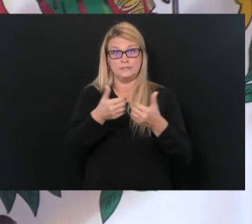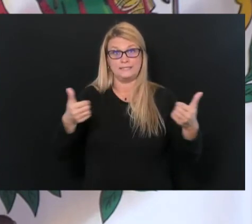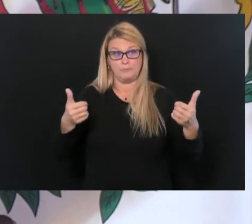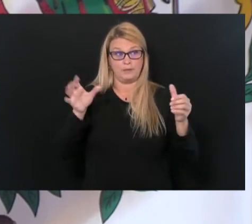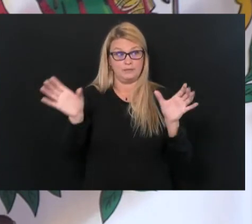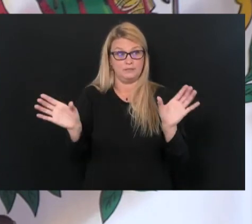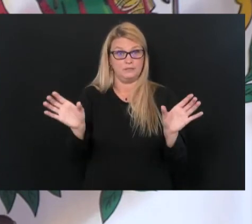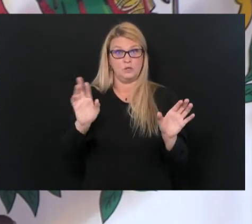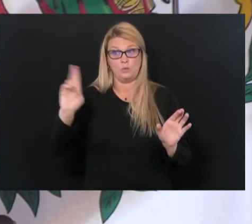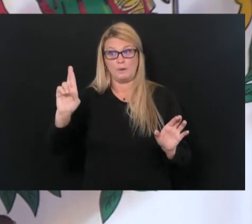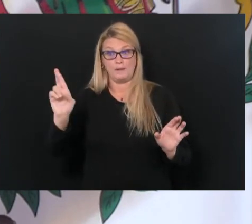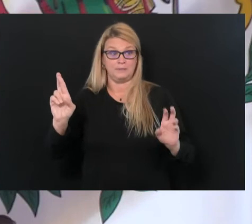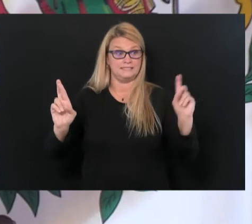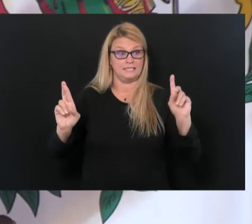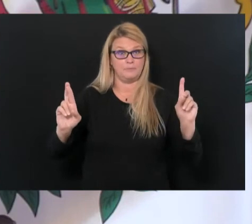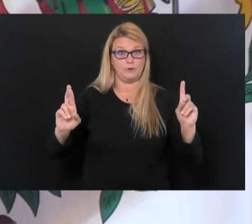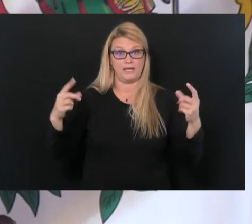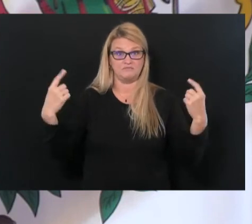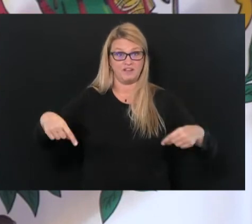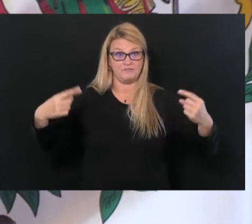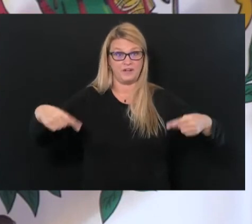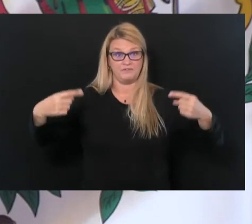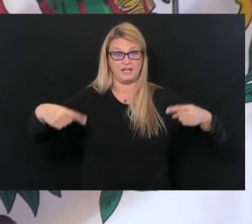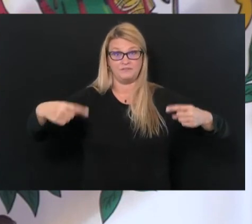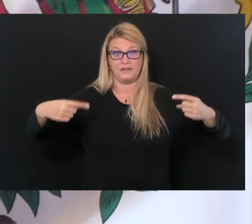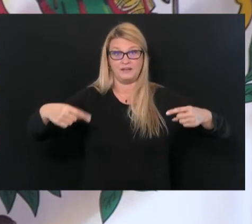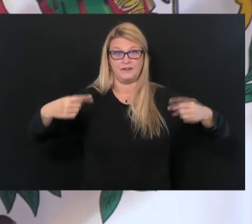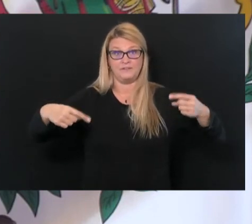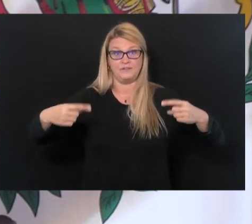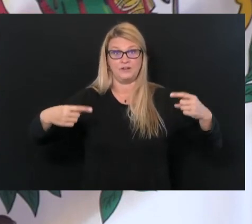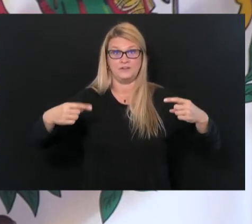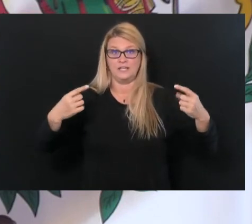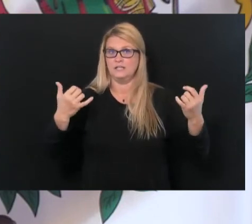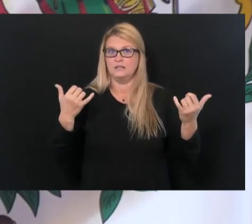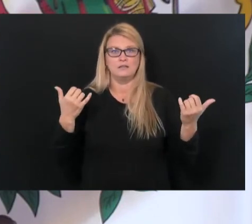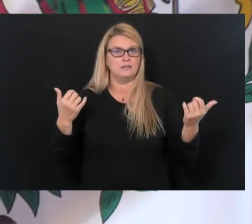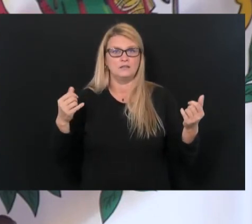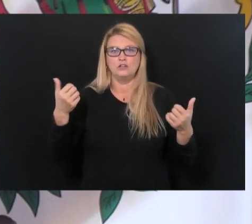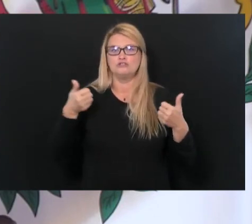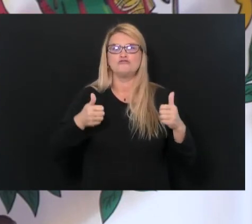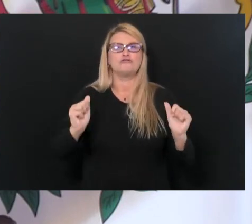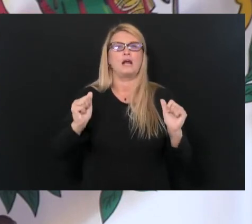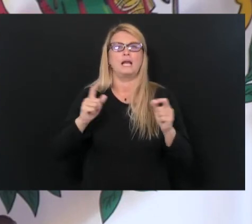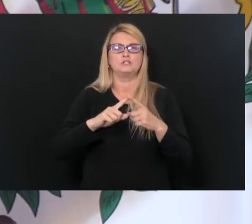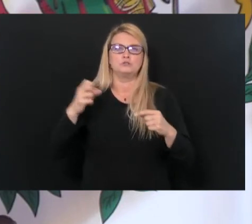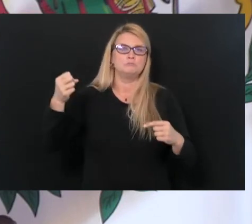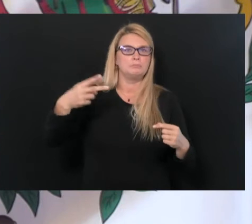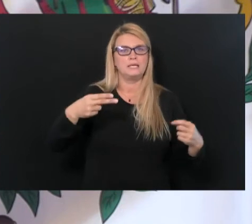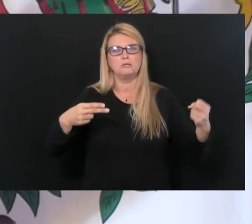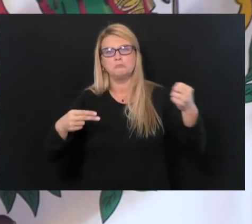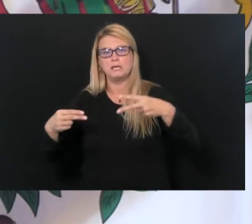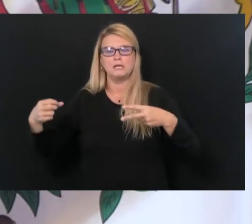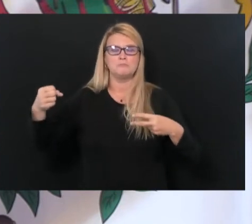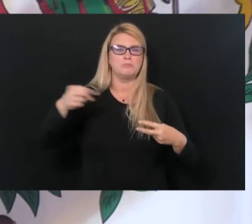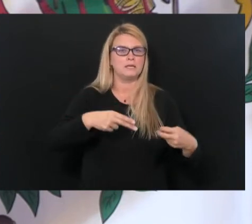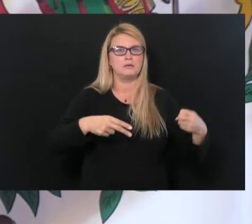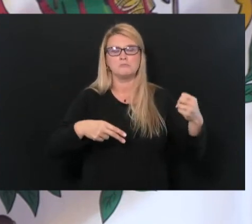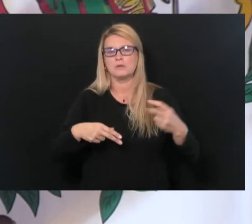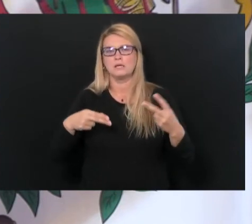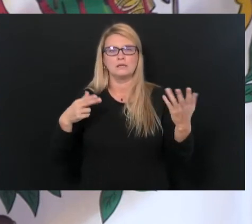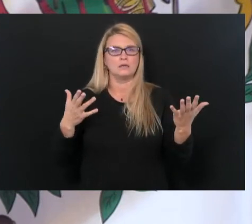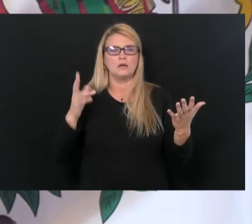and Democrats, fighting with one another, trying to one-up one another on, what they can do politically and everything else. And at the same time,